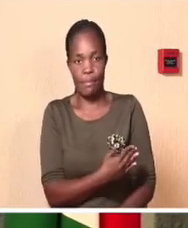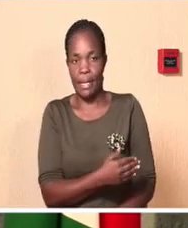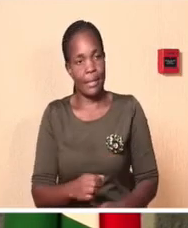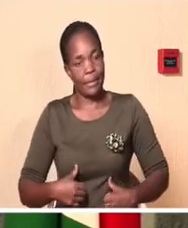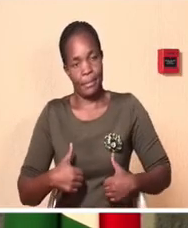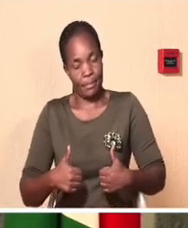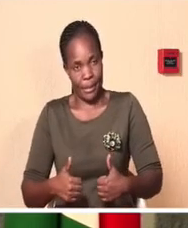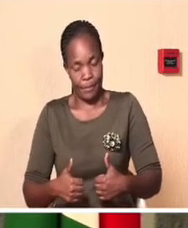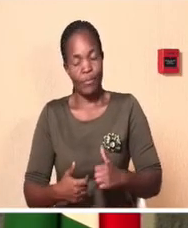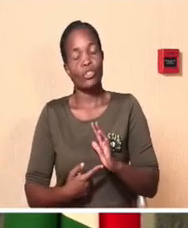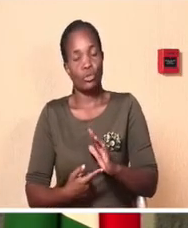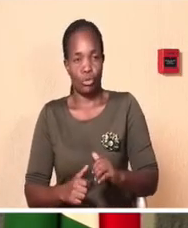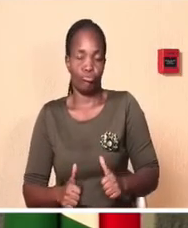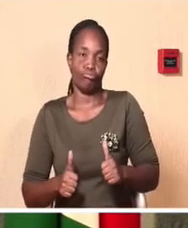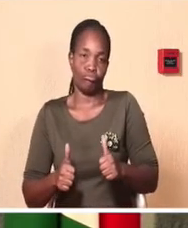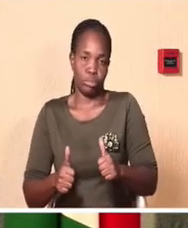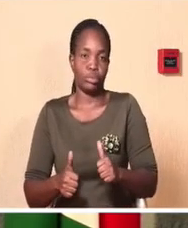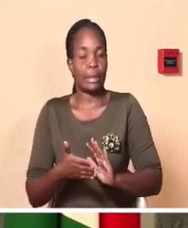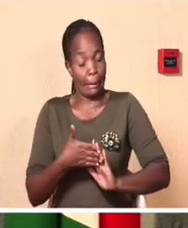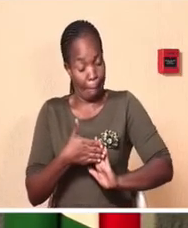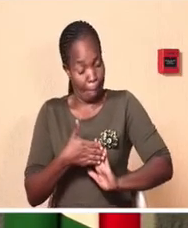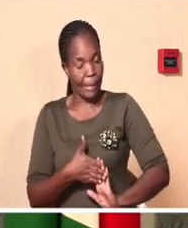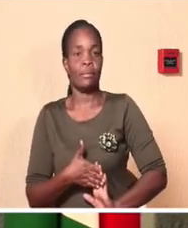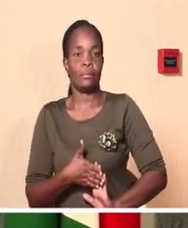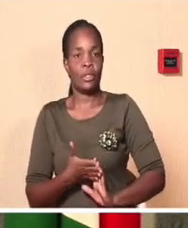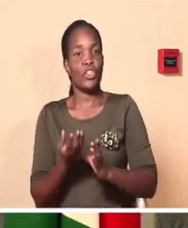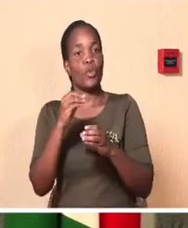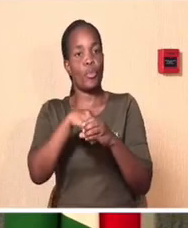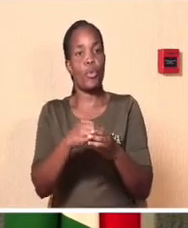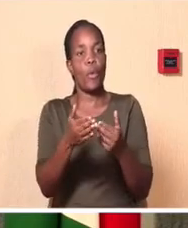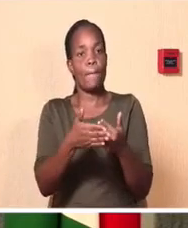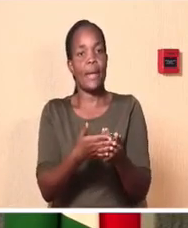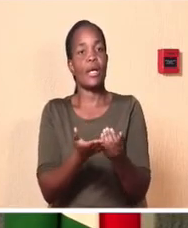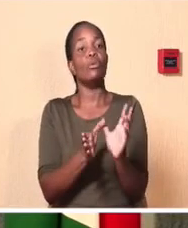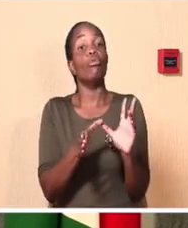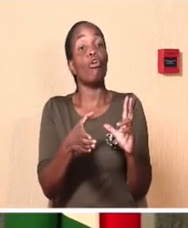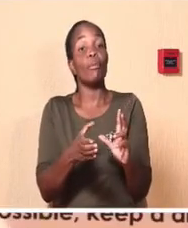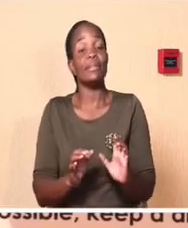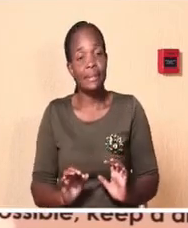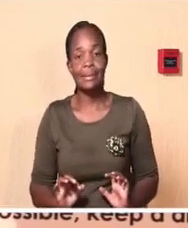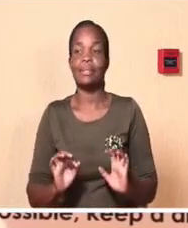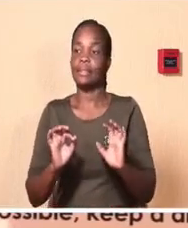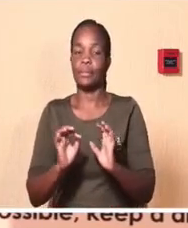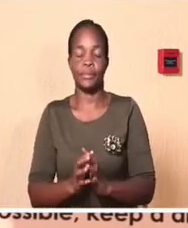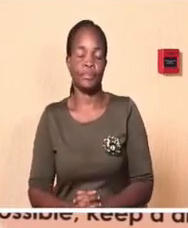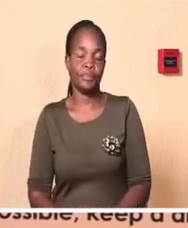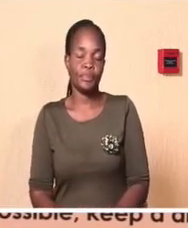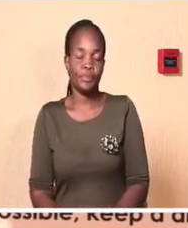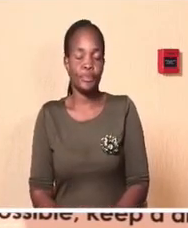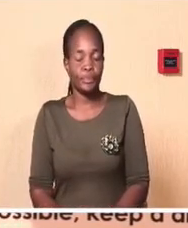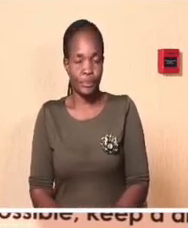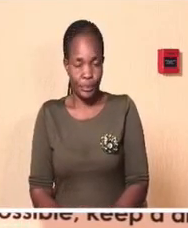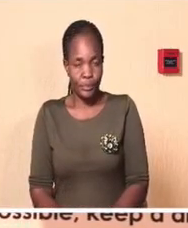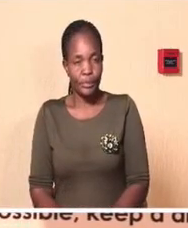what they can safely be integrated into their society and